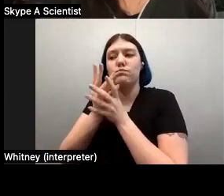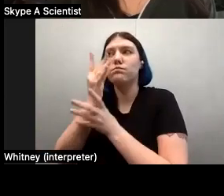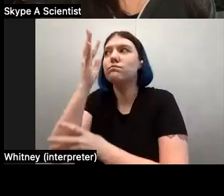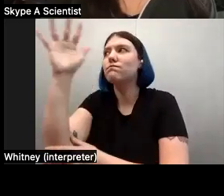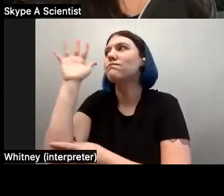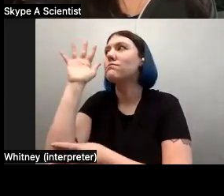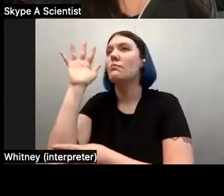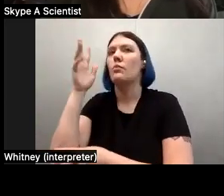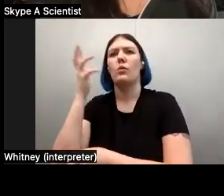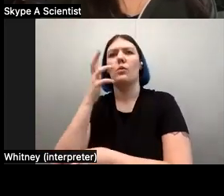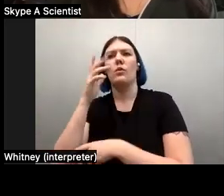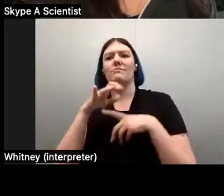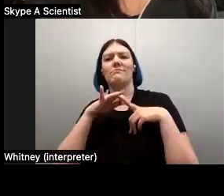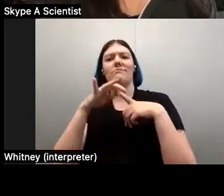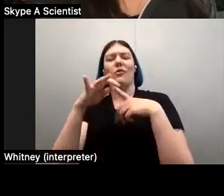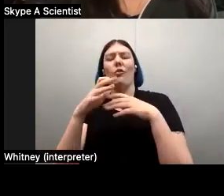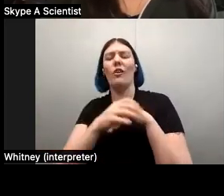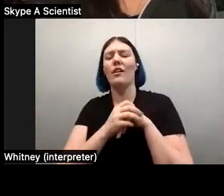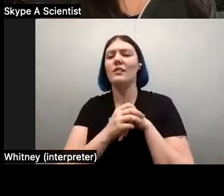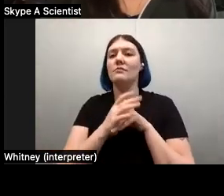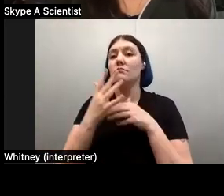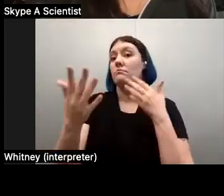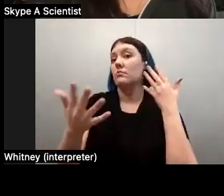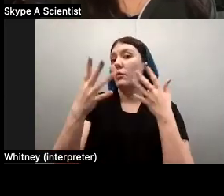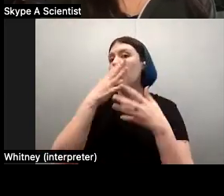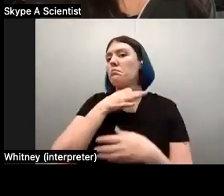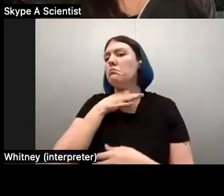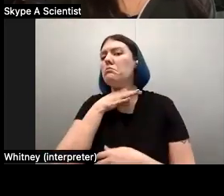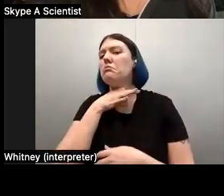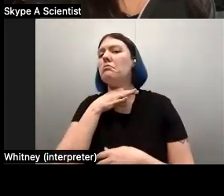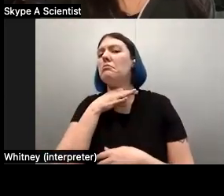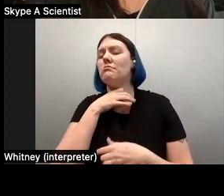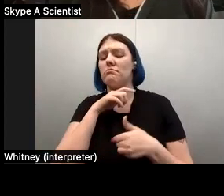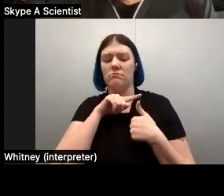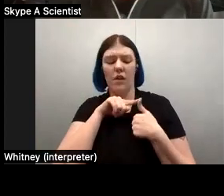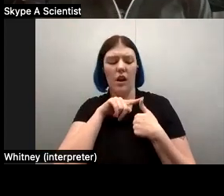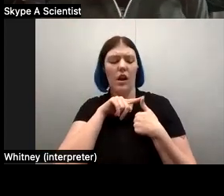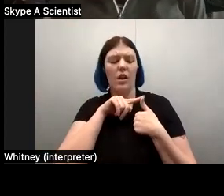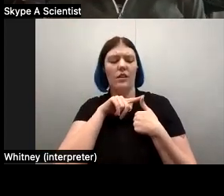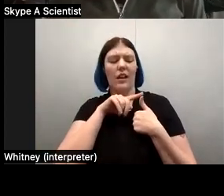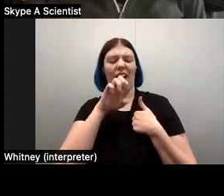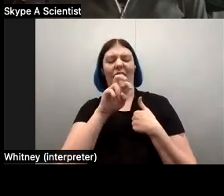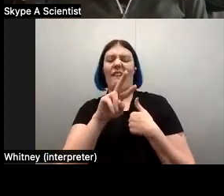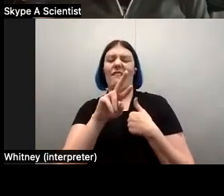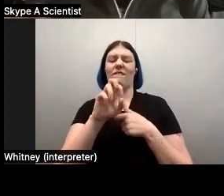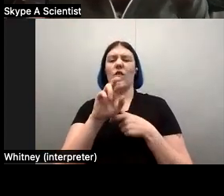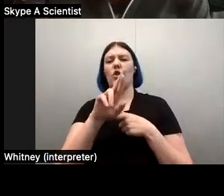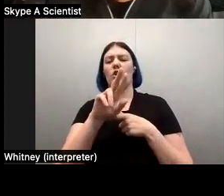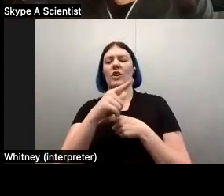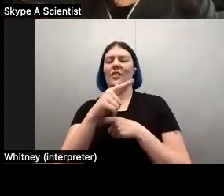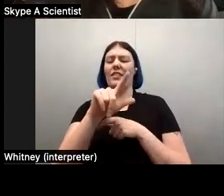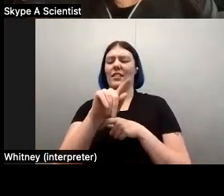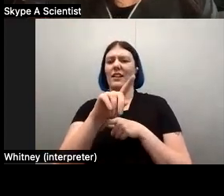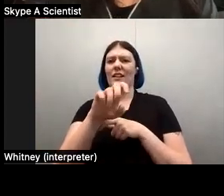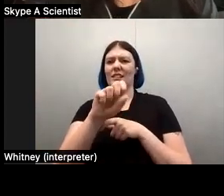special. So you might be wondering, okay, Everglades National Park, but where is that exactly? So here we have a map